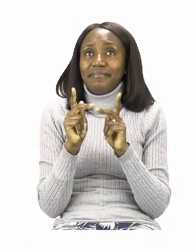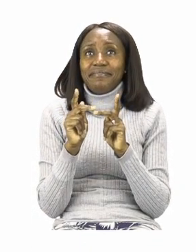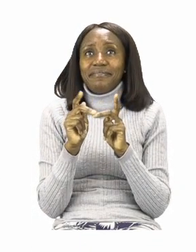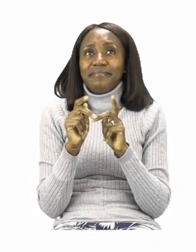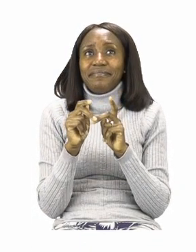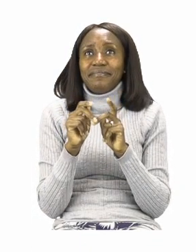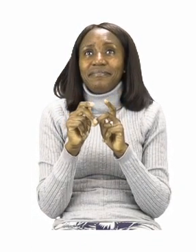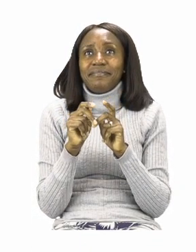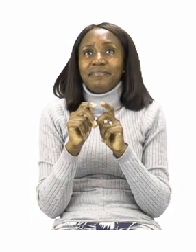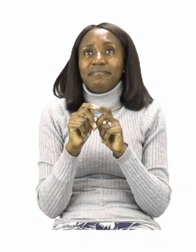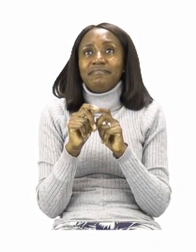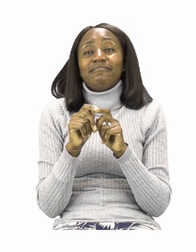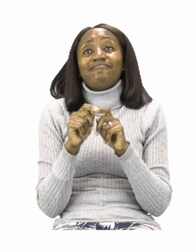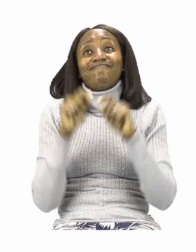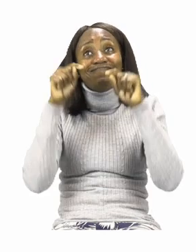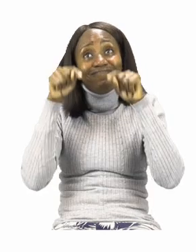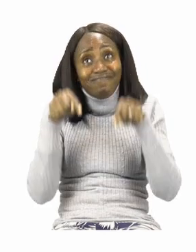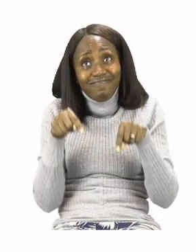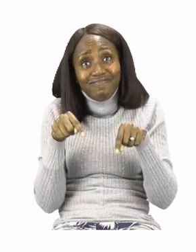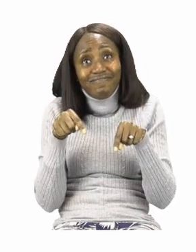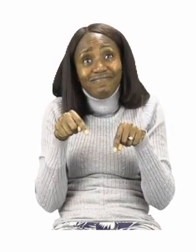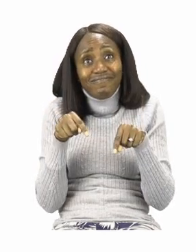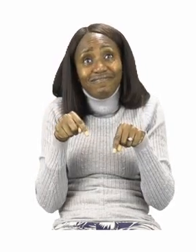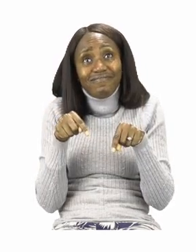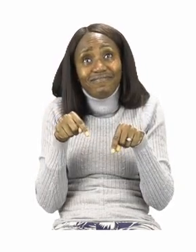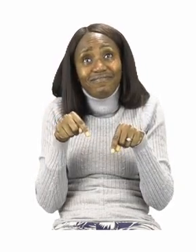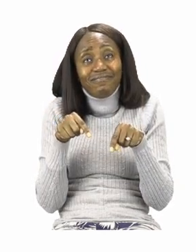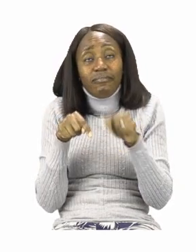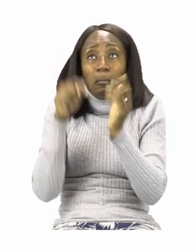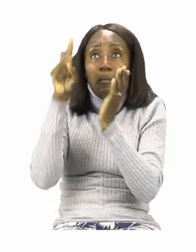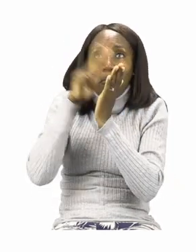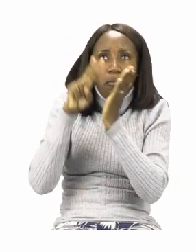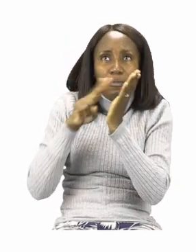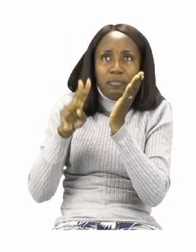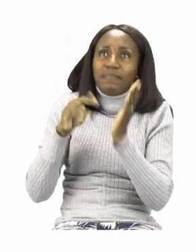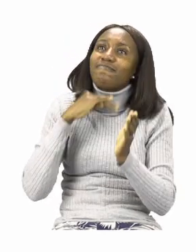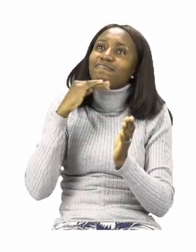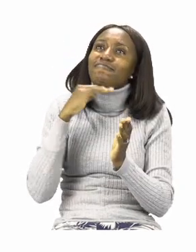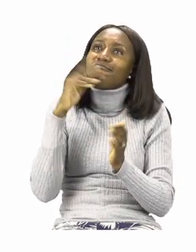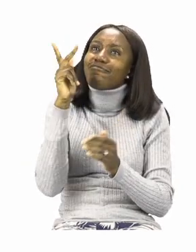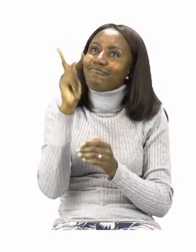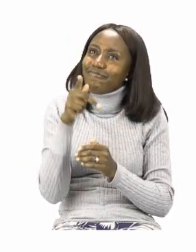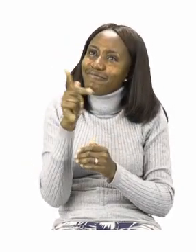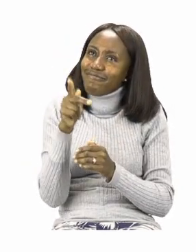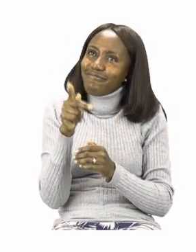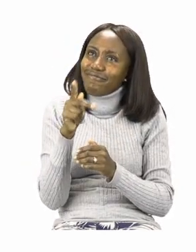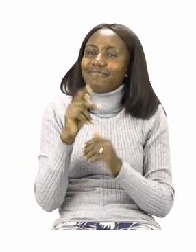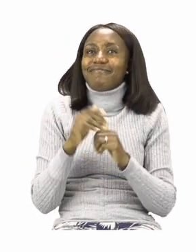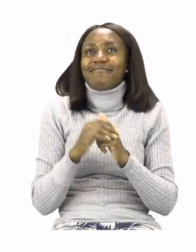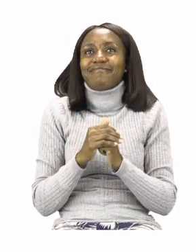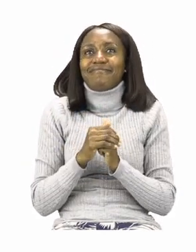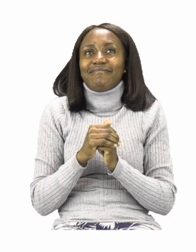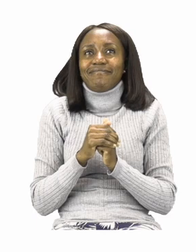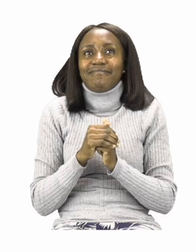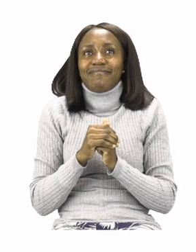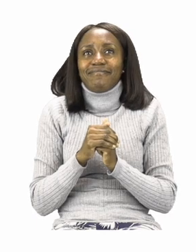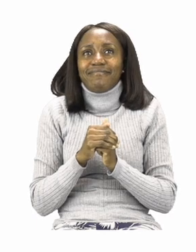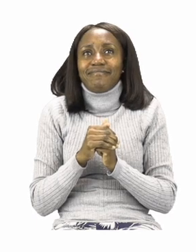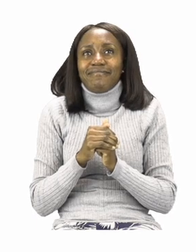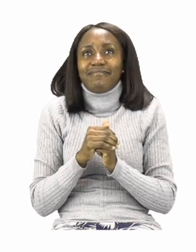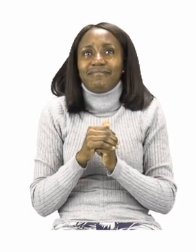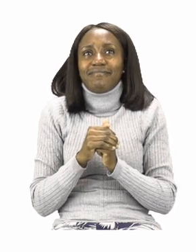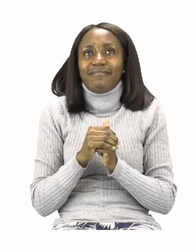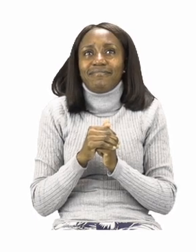I want us to go back and read the story one more time. We